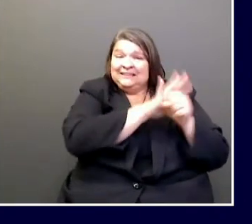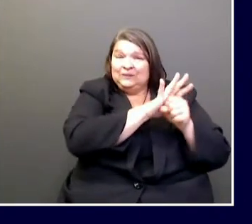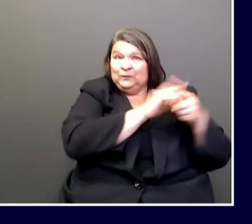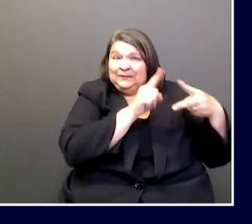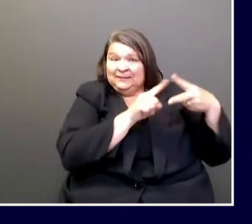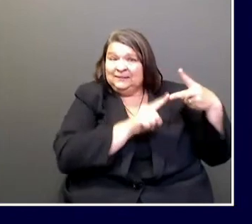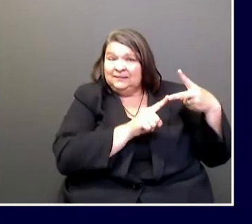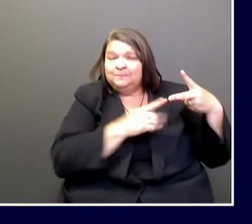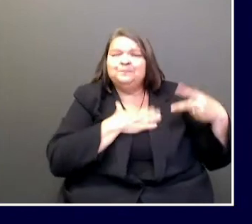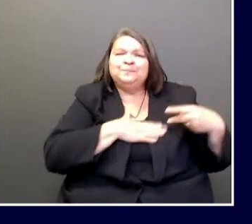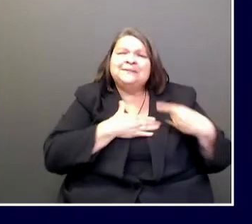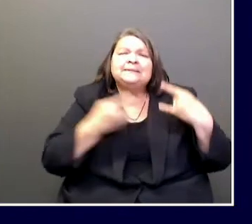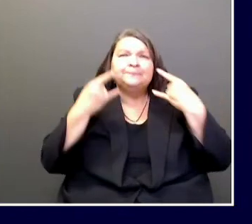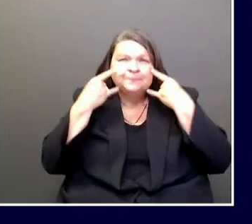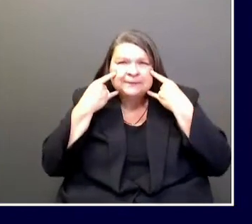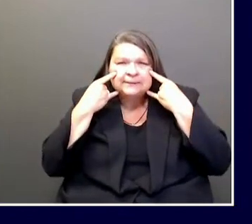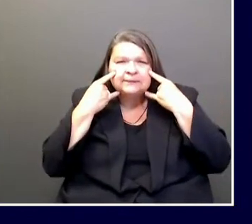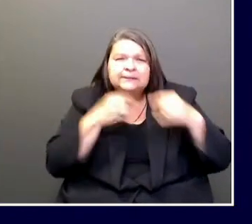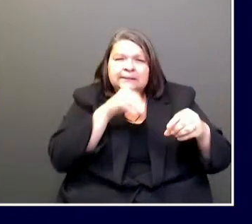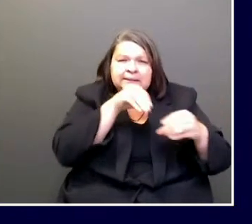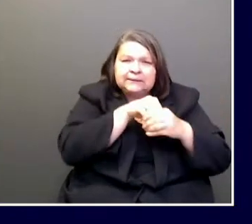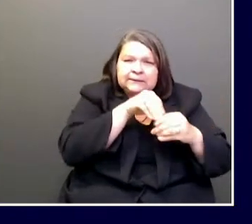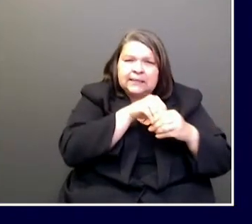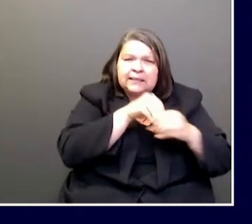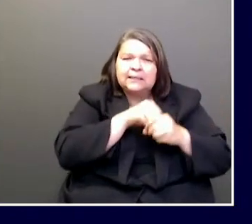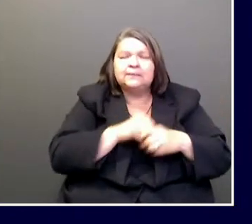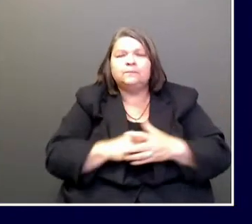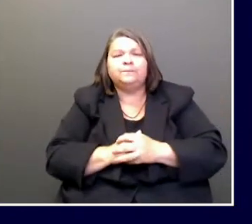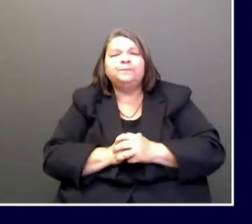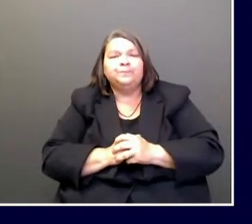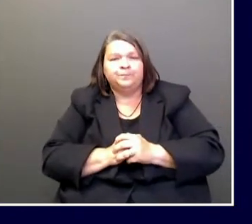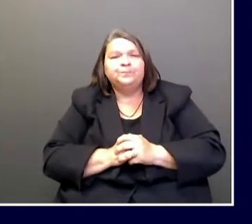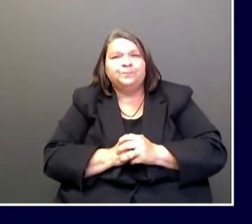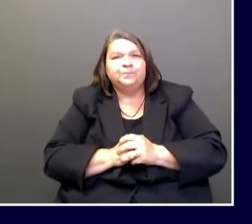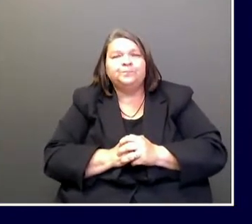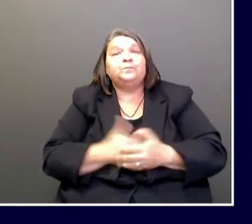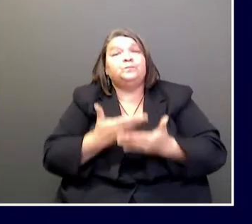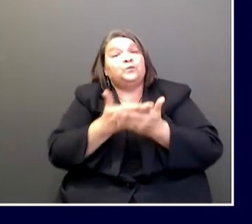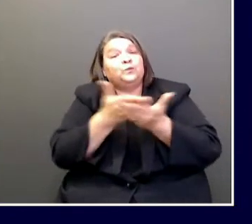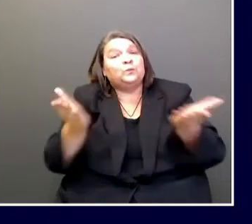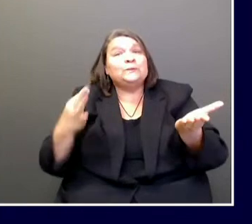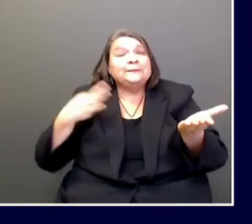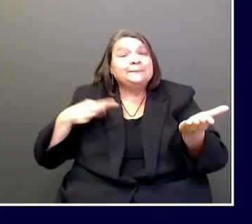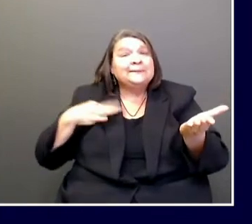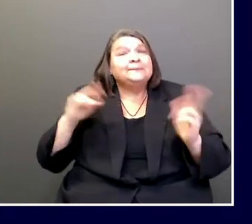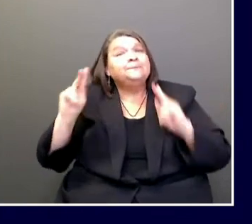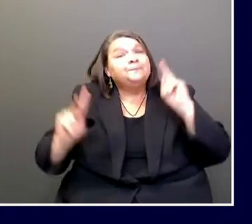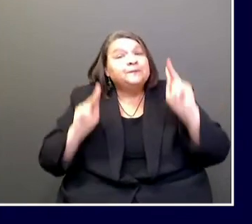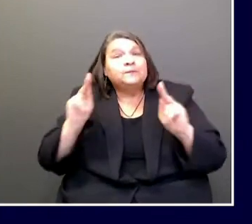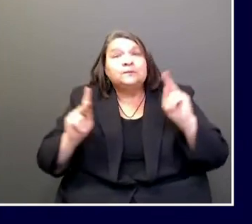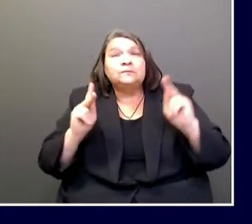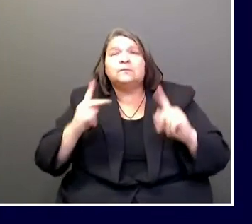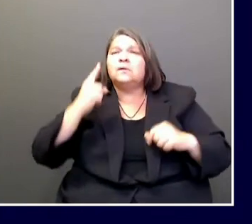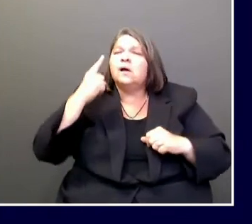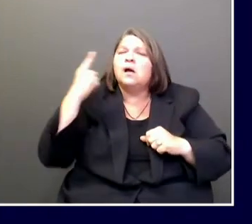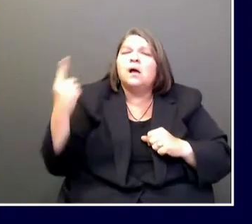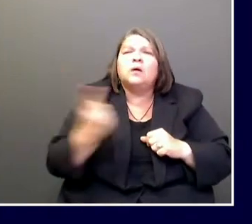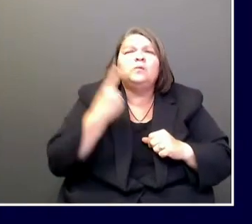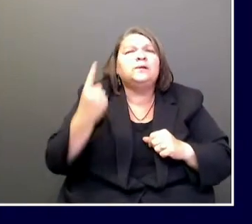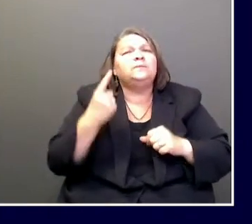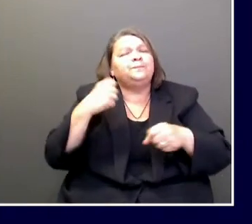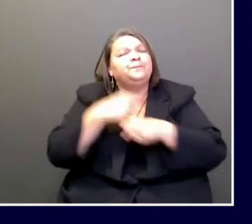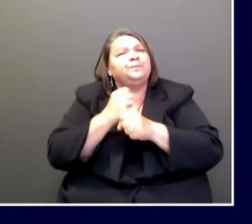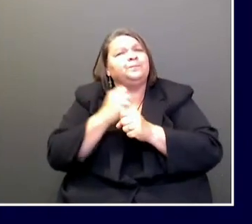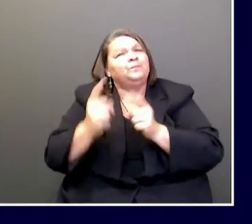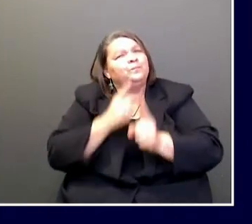setting. Again, Maine people have always and consistently made the choice to do what's best for all of us, and